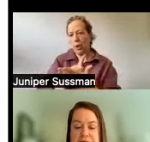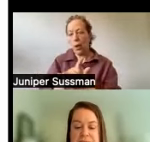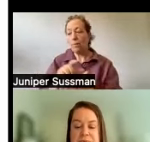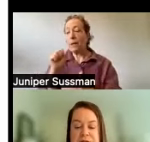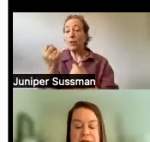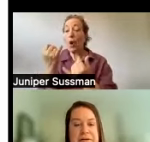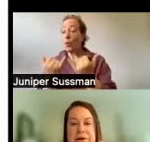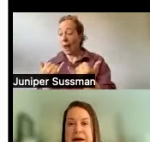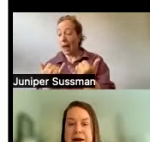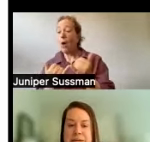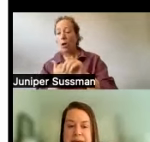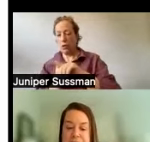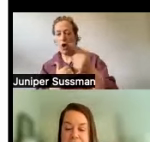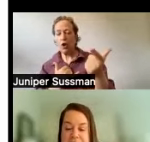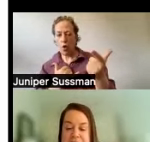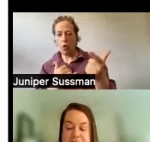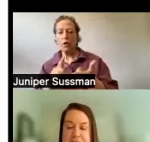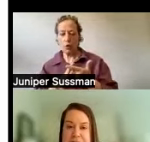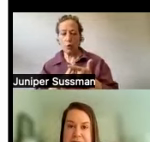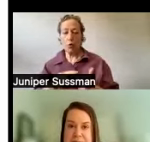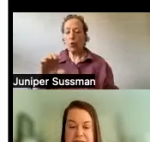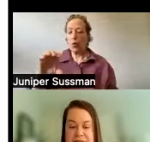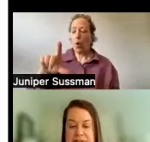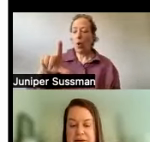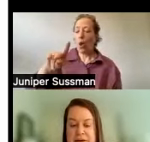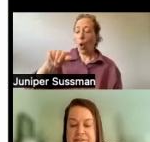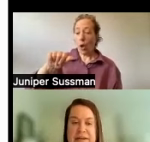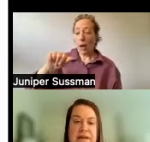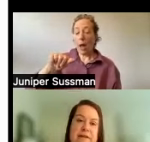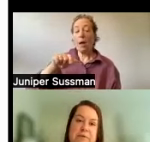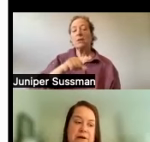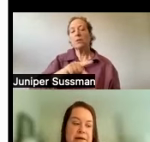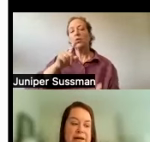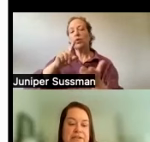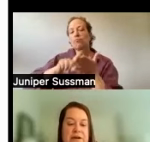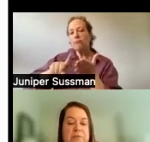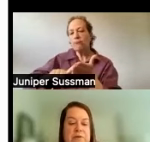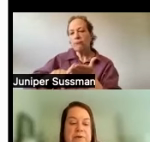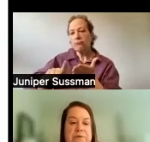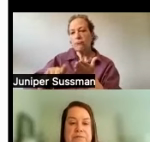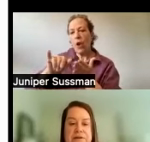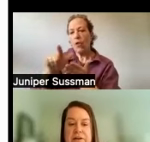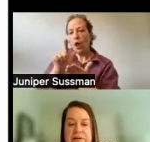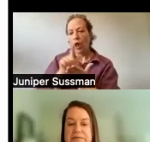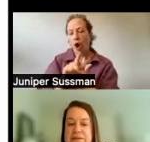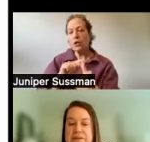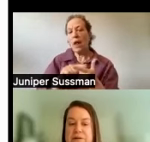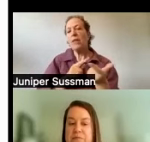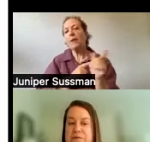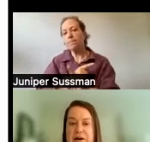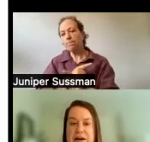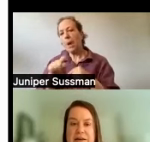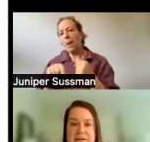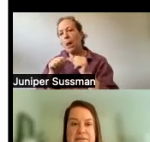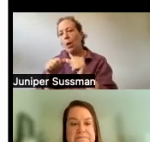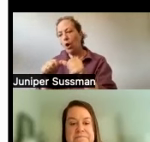Claudia, who will talk a bit about how we analyze disability under these laws, and then we'll come back and talk more about COVID and long COVID and where